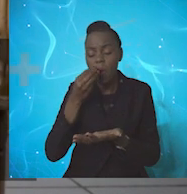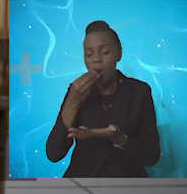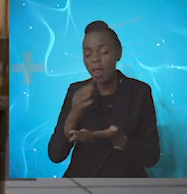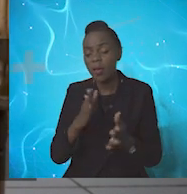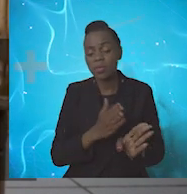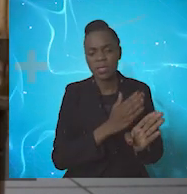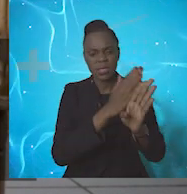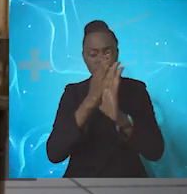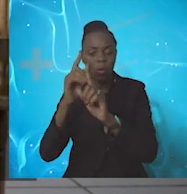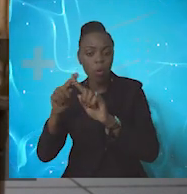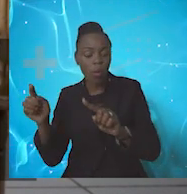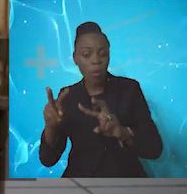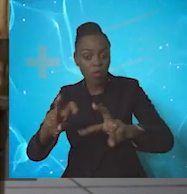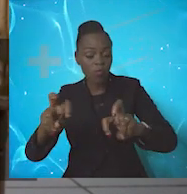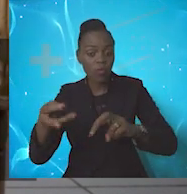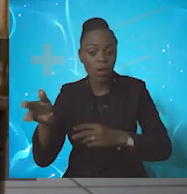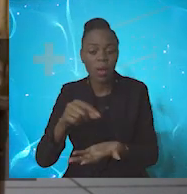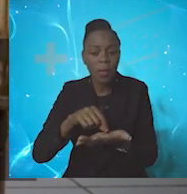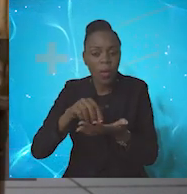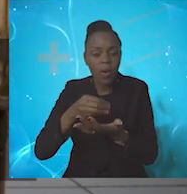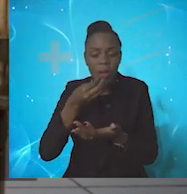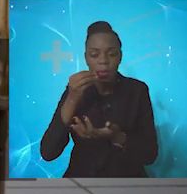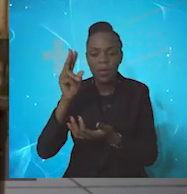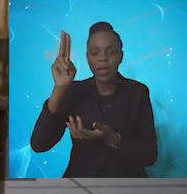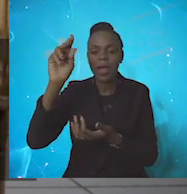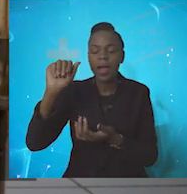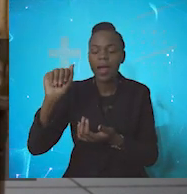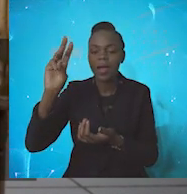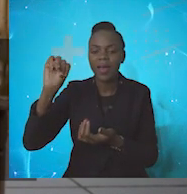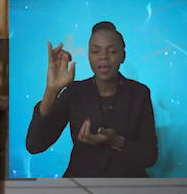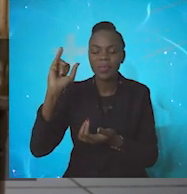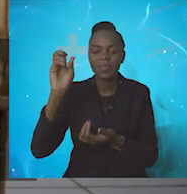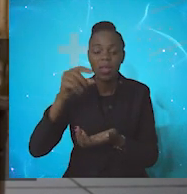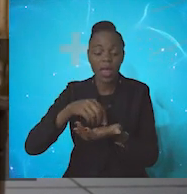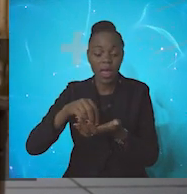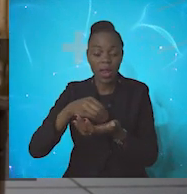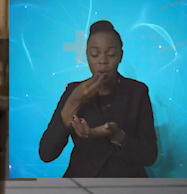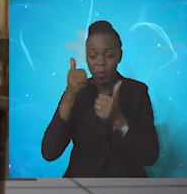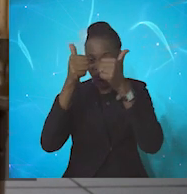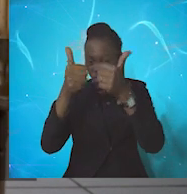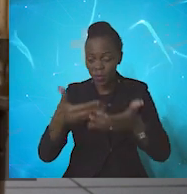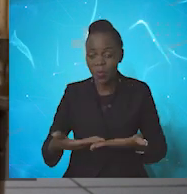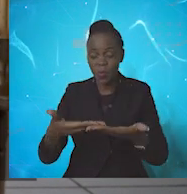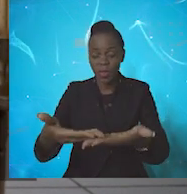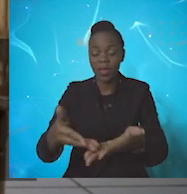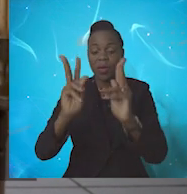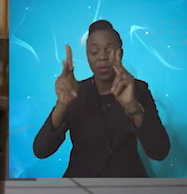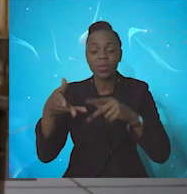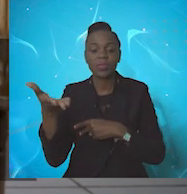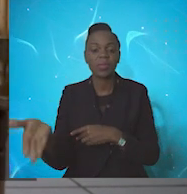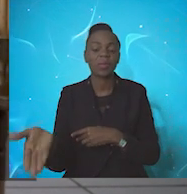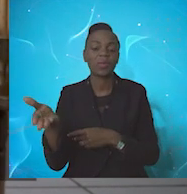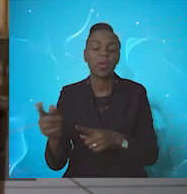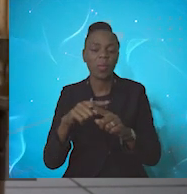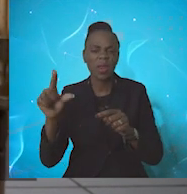the conclusion of the study was that a drug called ambisome was a very good drug to give for cryptococcal meningitis, in that